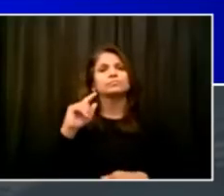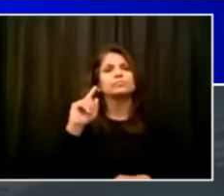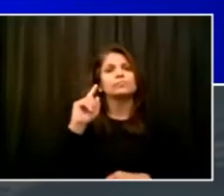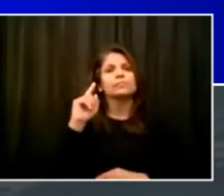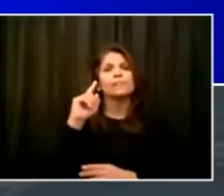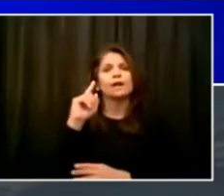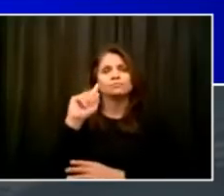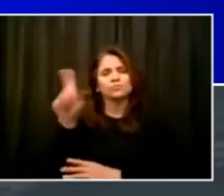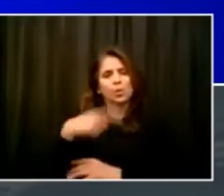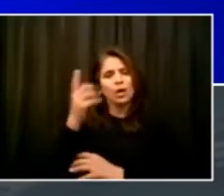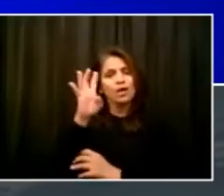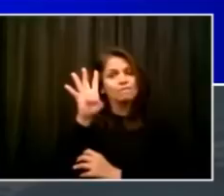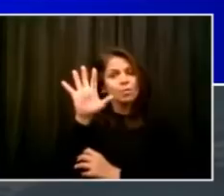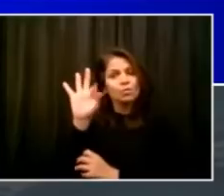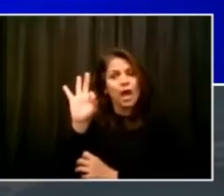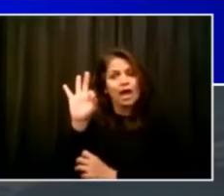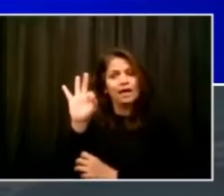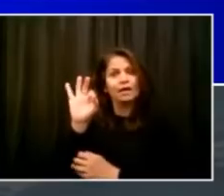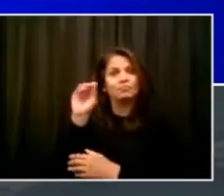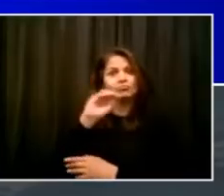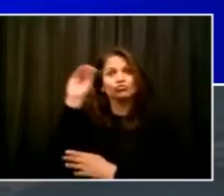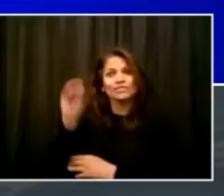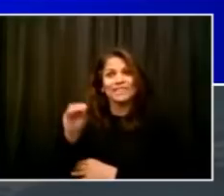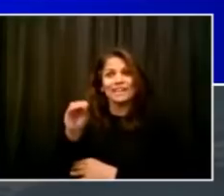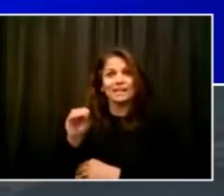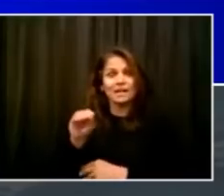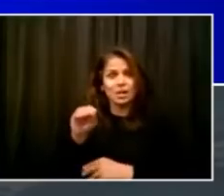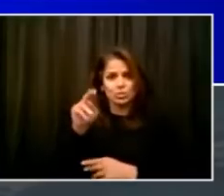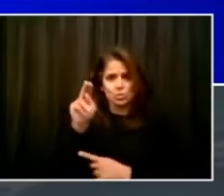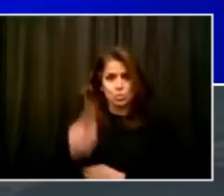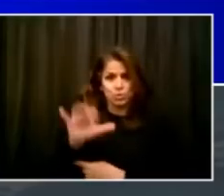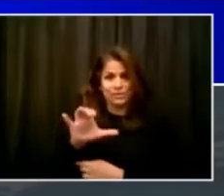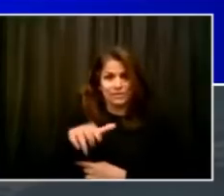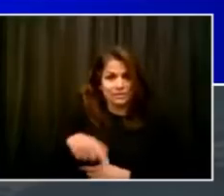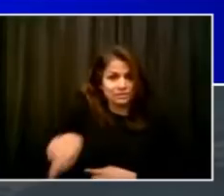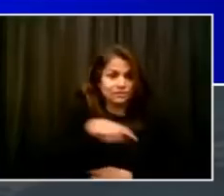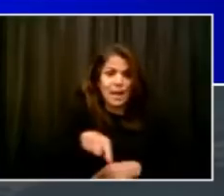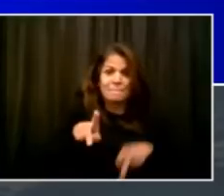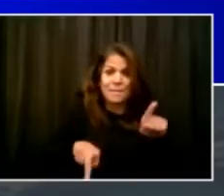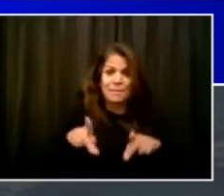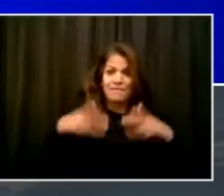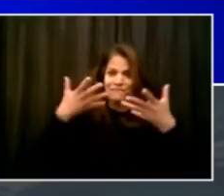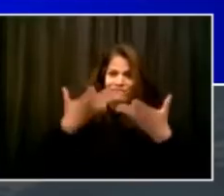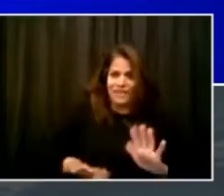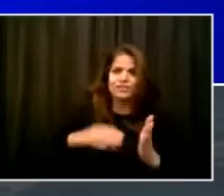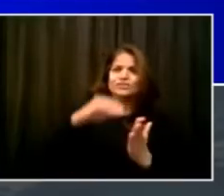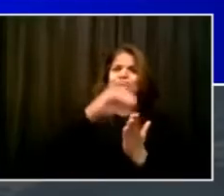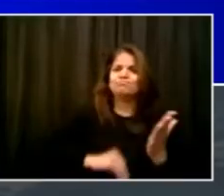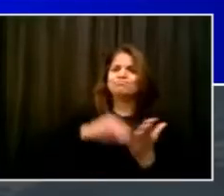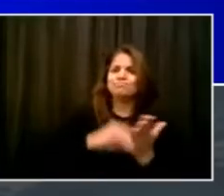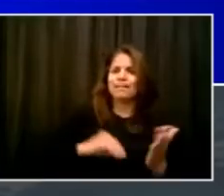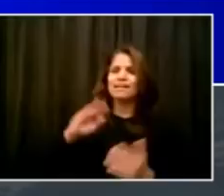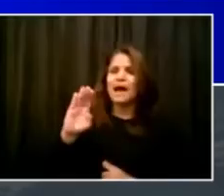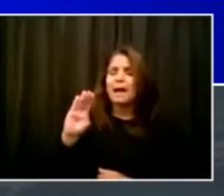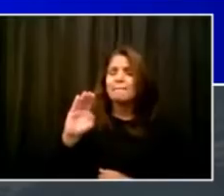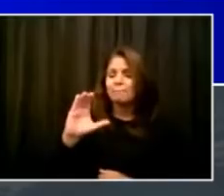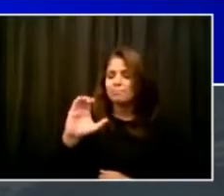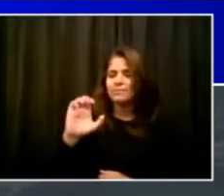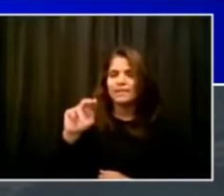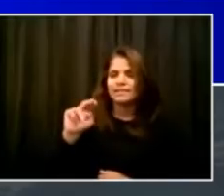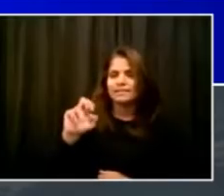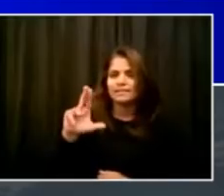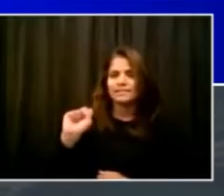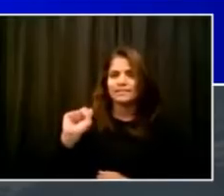is 59%, so we're well behind the country. We all understand, everyone's dealing with a lot right